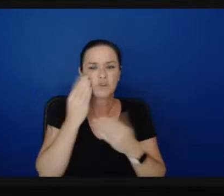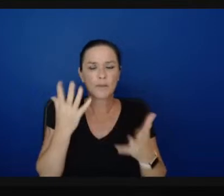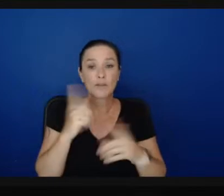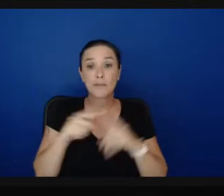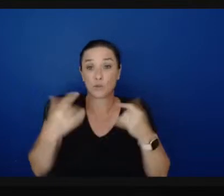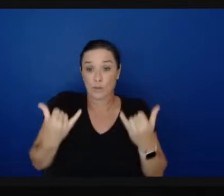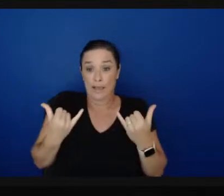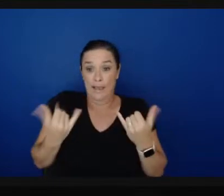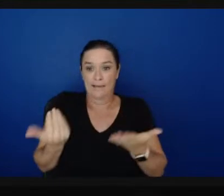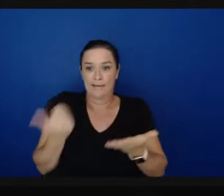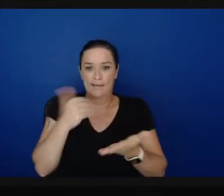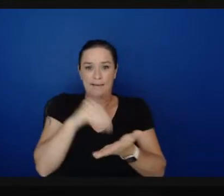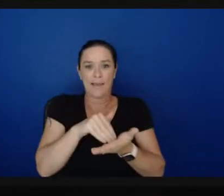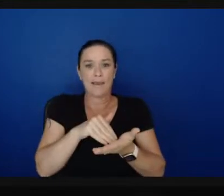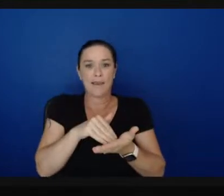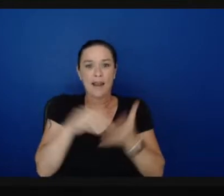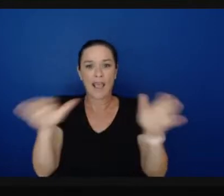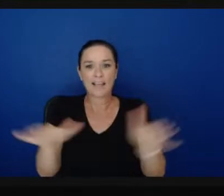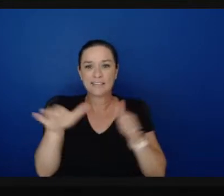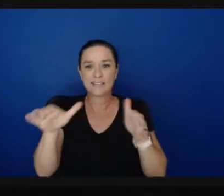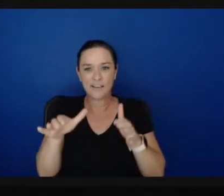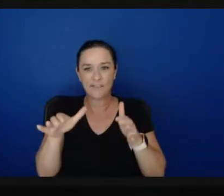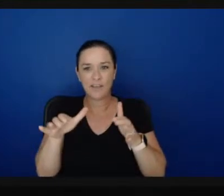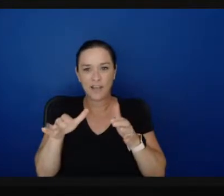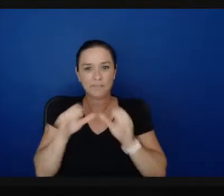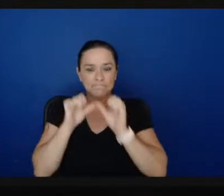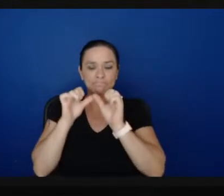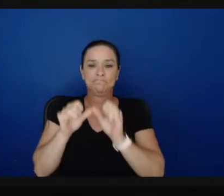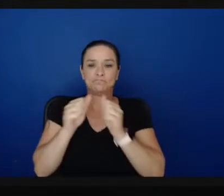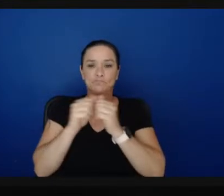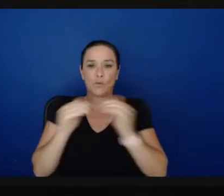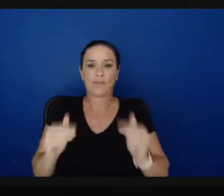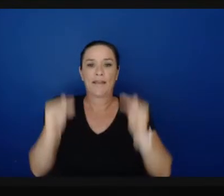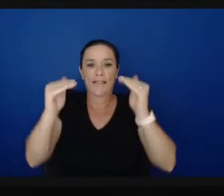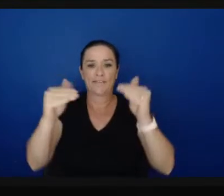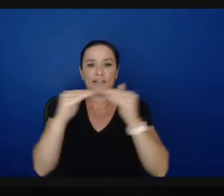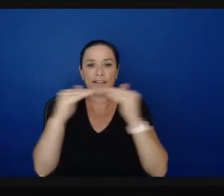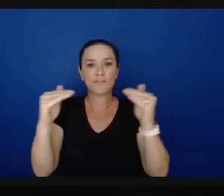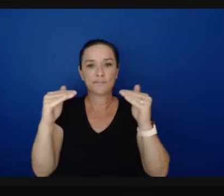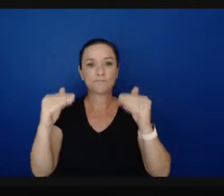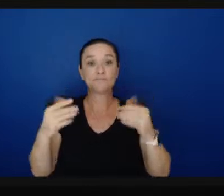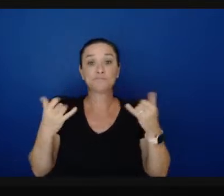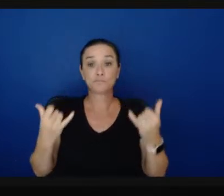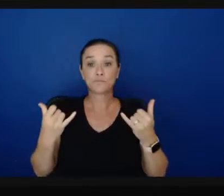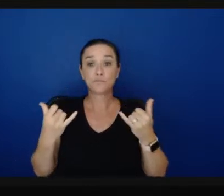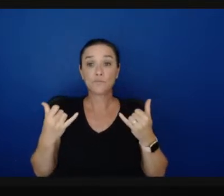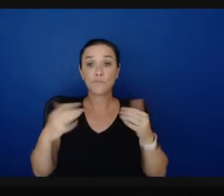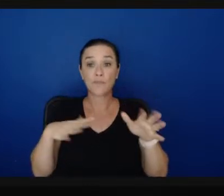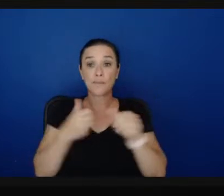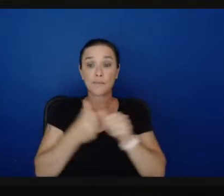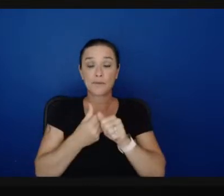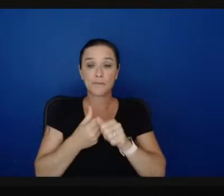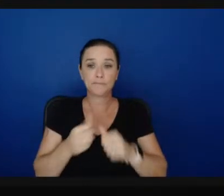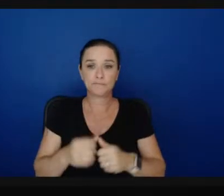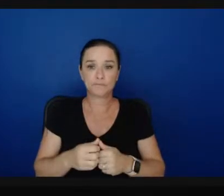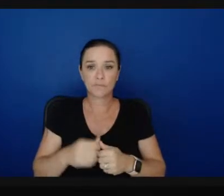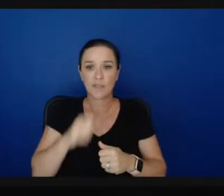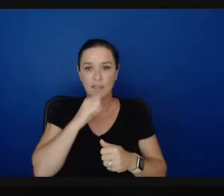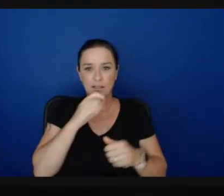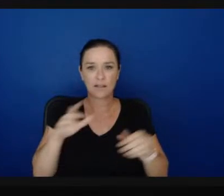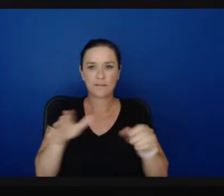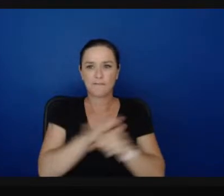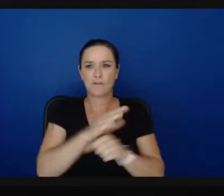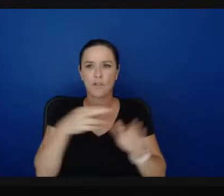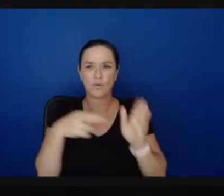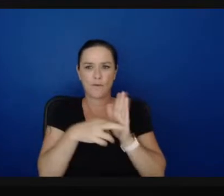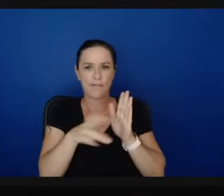today, once again, activity resumed at higher levels. So today's update doesn't quite reflect that because